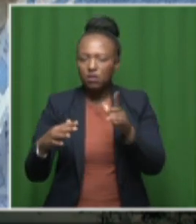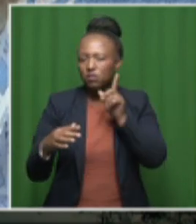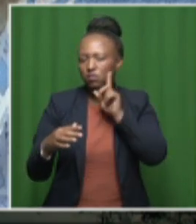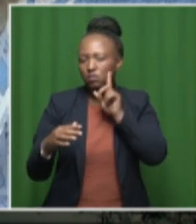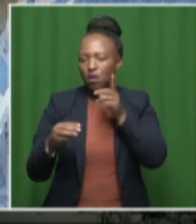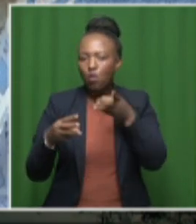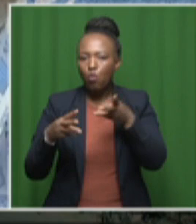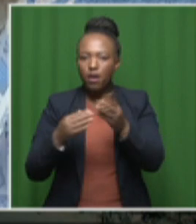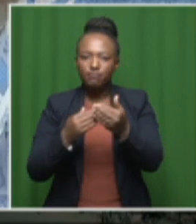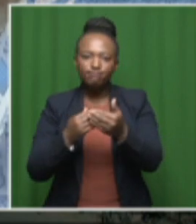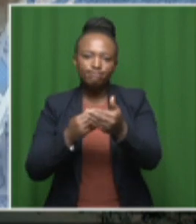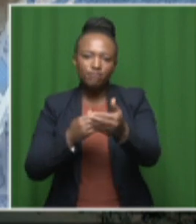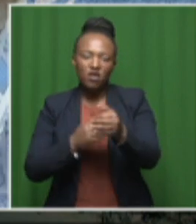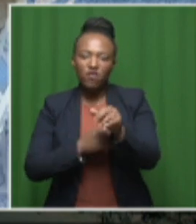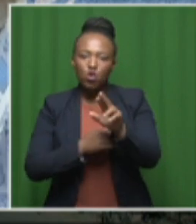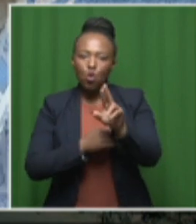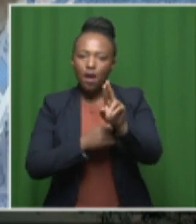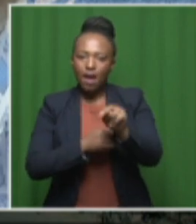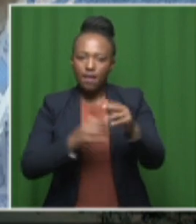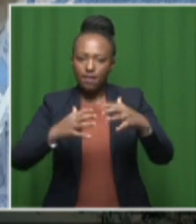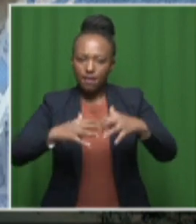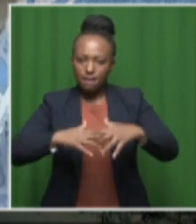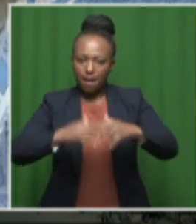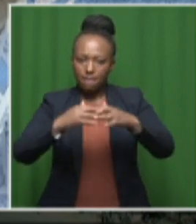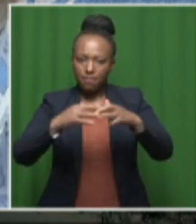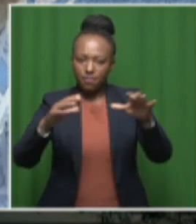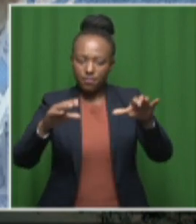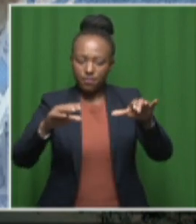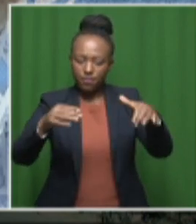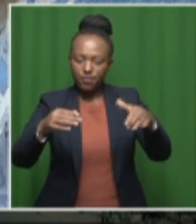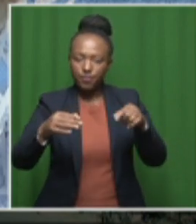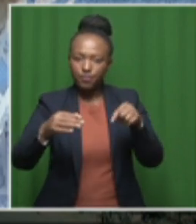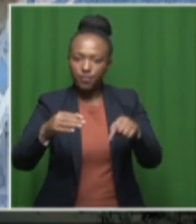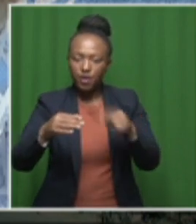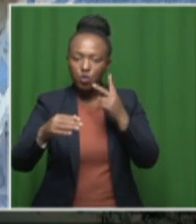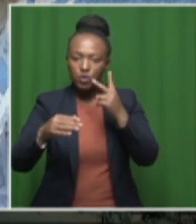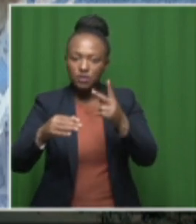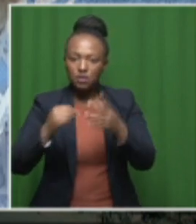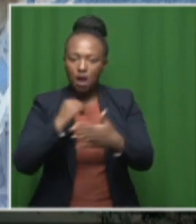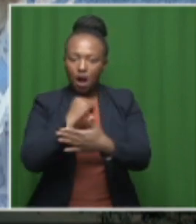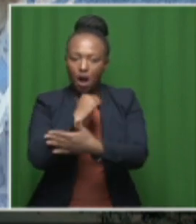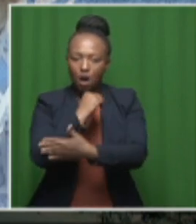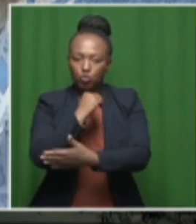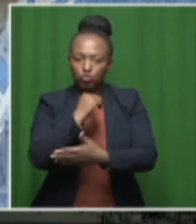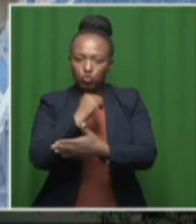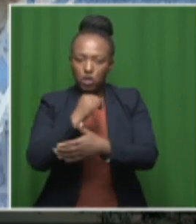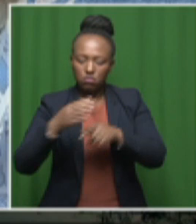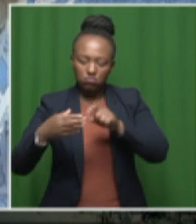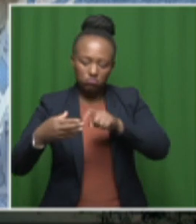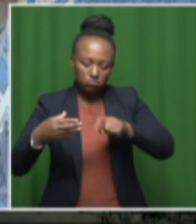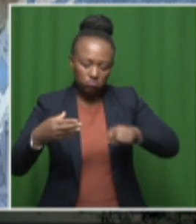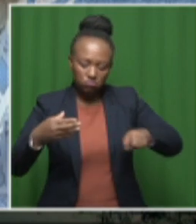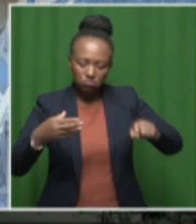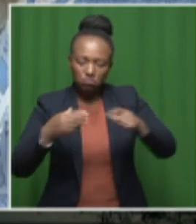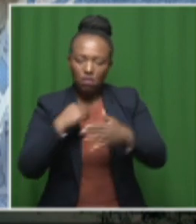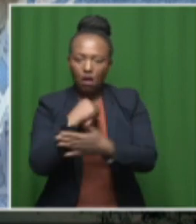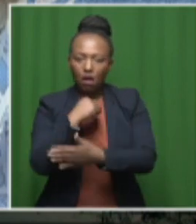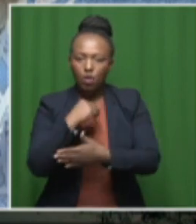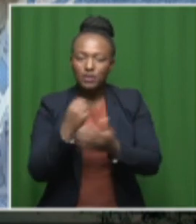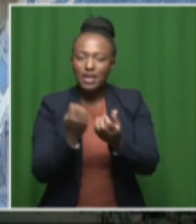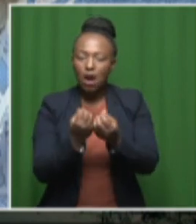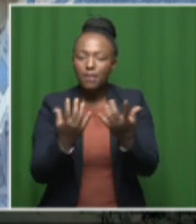the establishment of the United Nations. So if we look at the composition of the United Nations, how many member countries are